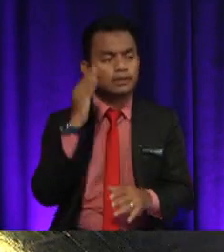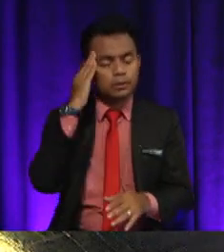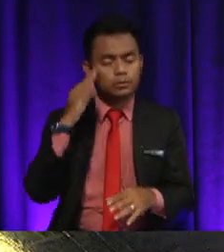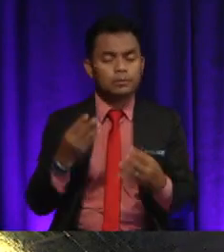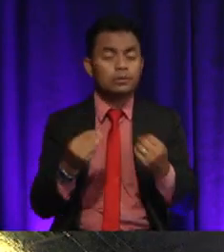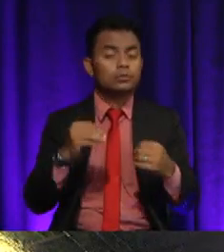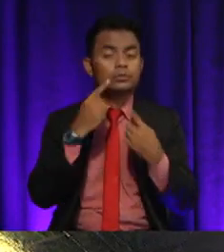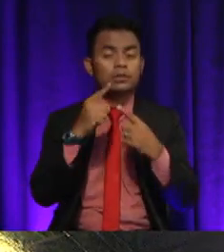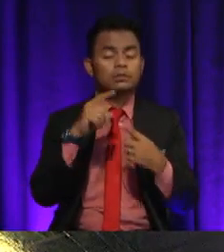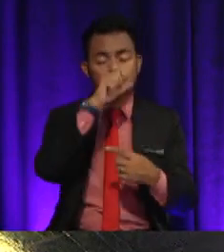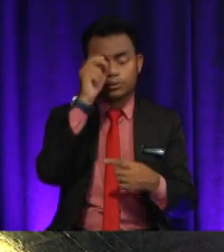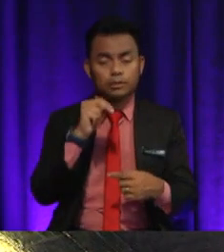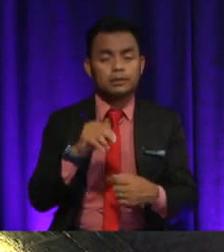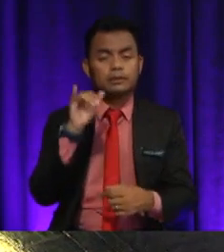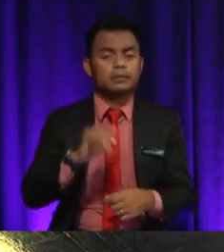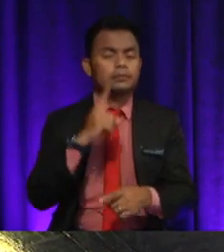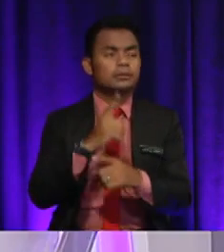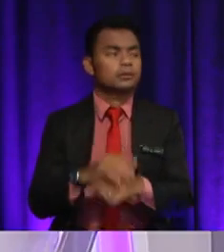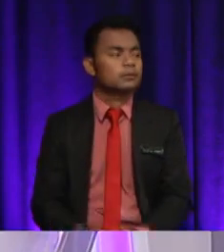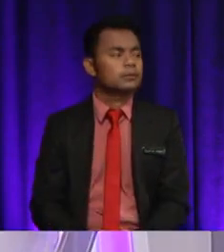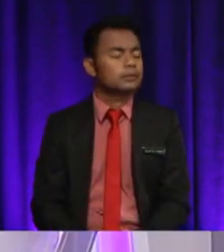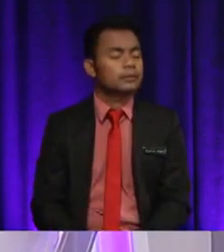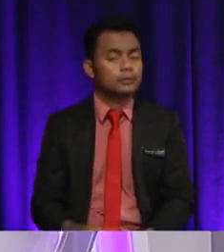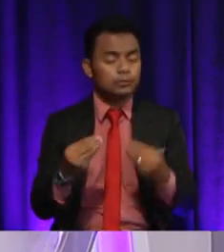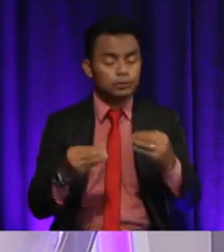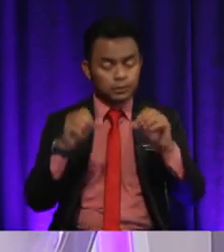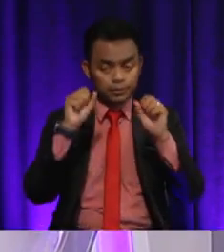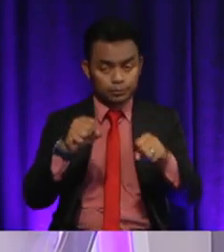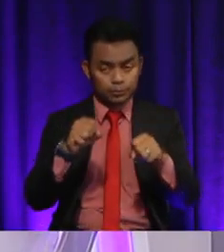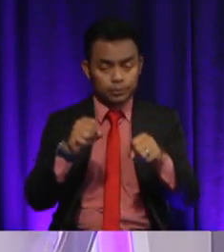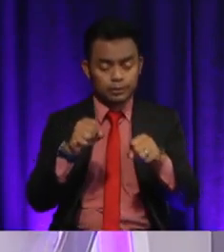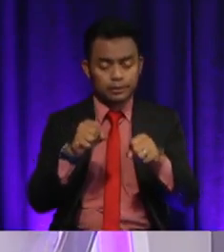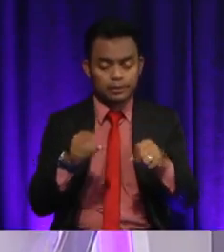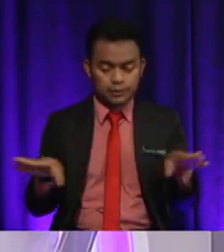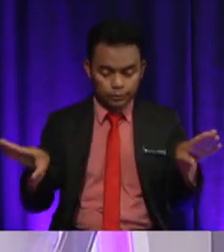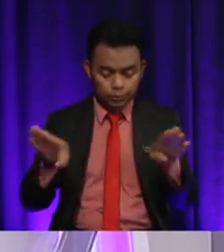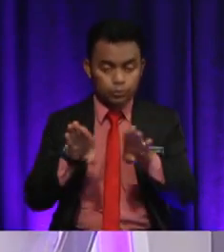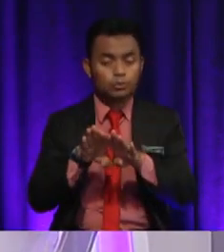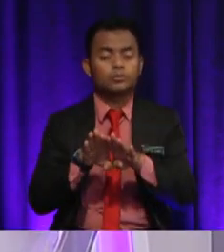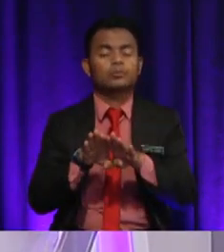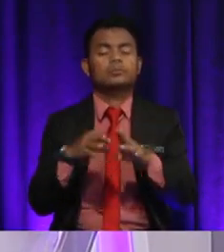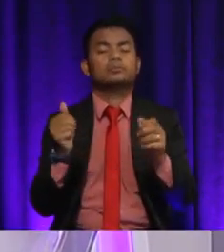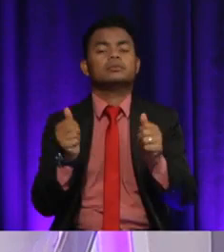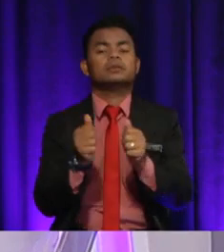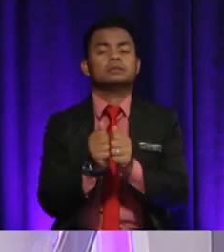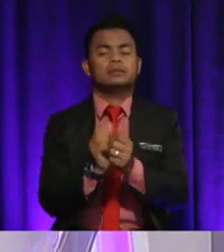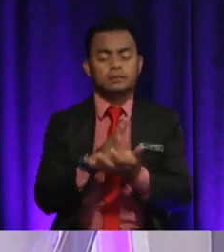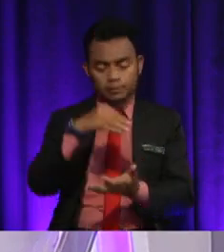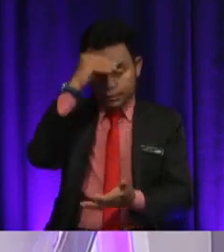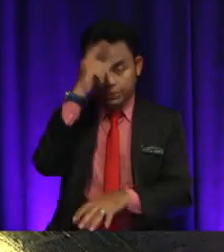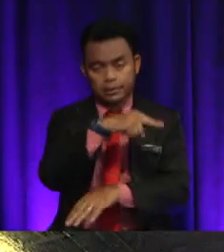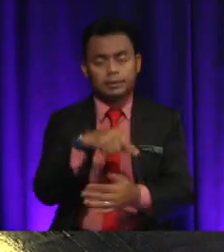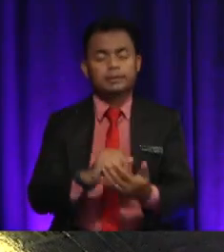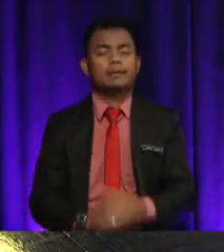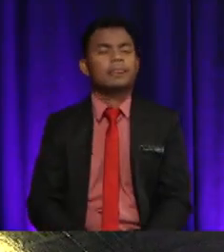are the 4 steps that teacher, maybe could you summarize the 4 steps for us, the 4 tips for us to tackle these reading questions?